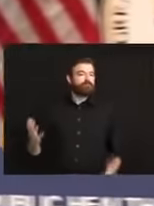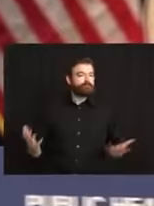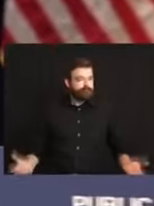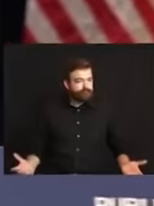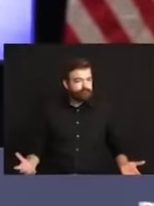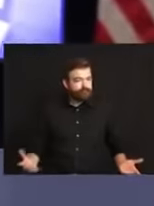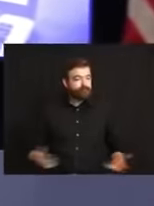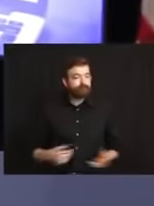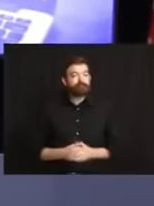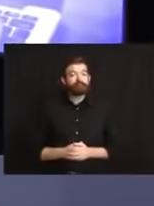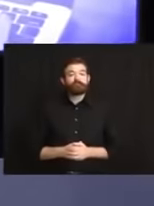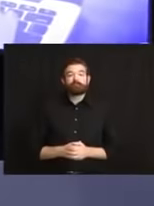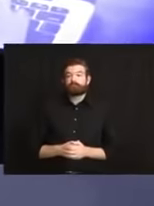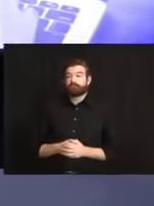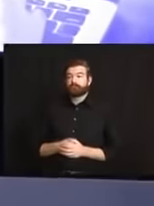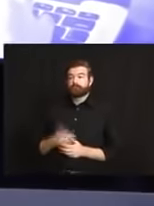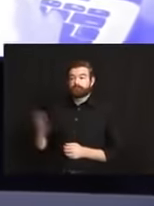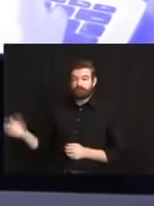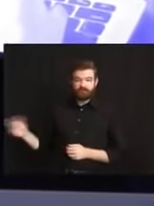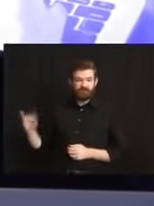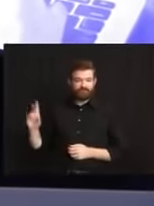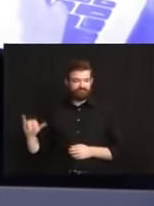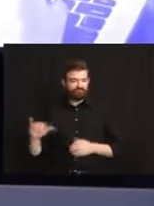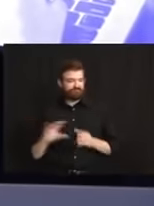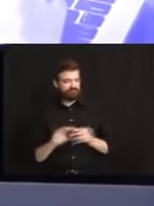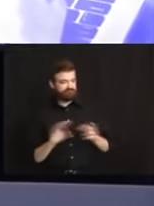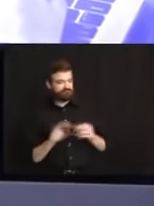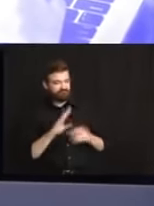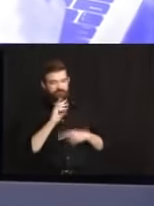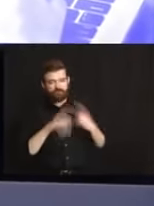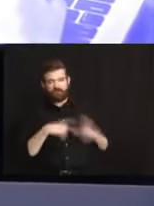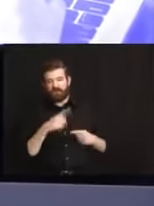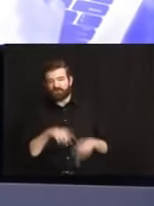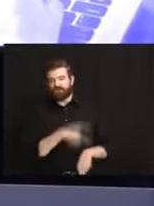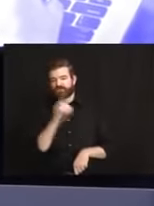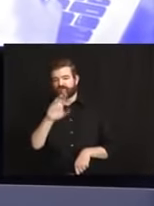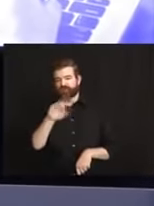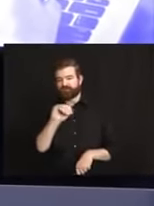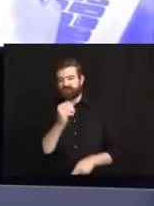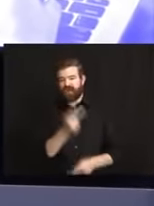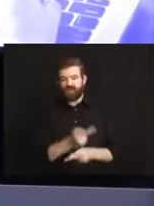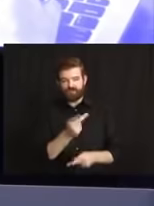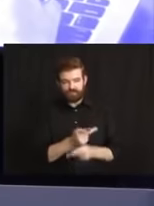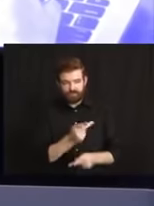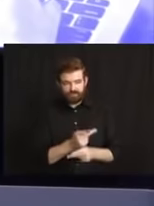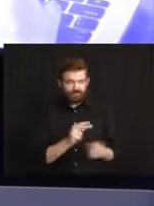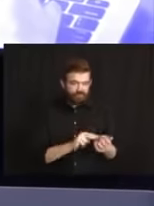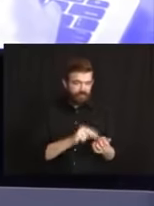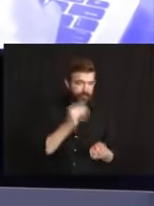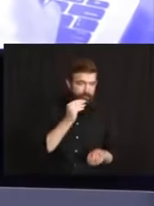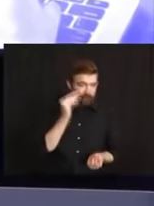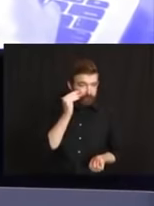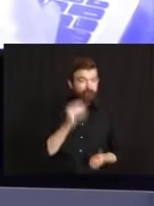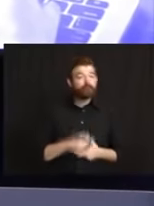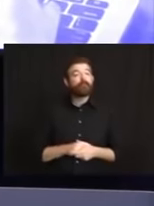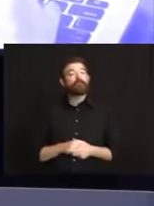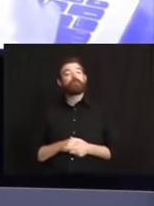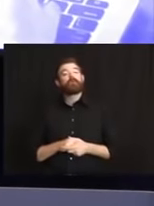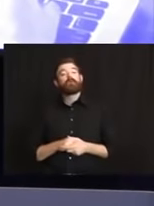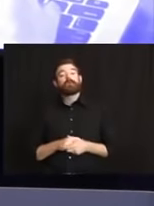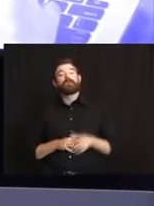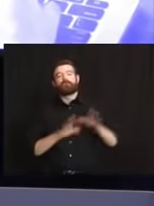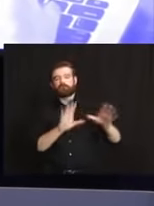isolation and quarantine. You know, the most important aspect of containment is follow through with isolation and quarantine. As of today,